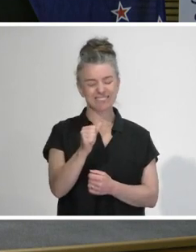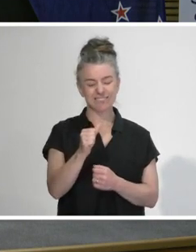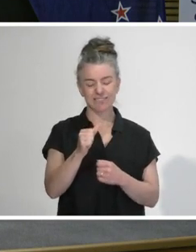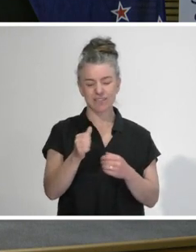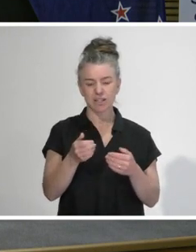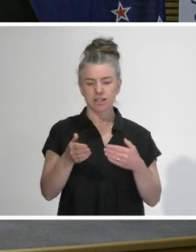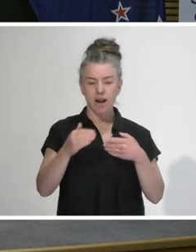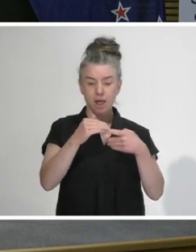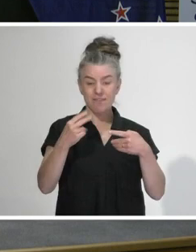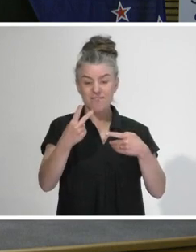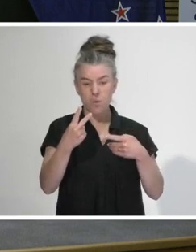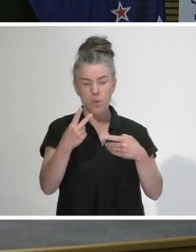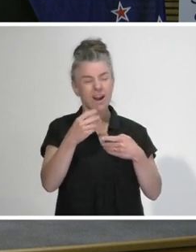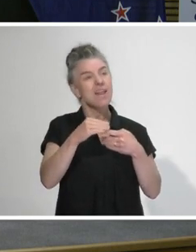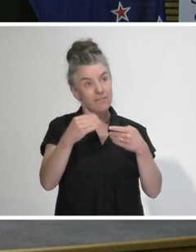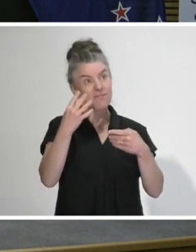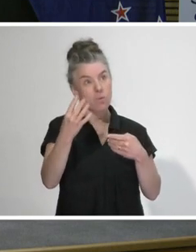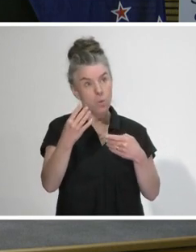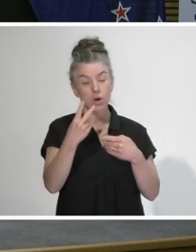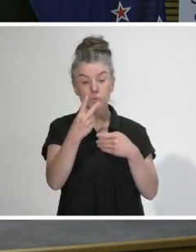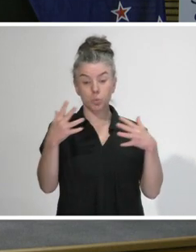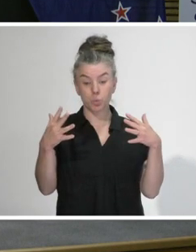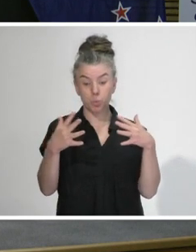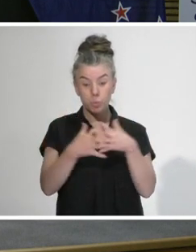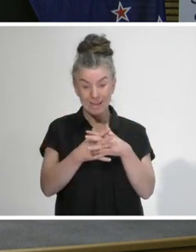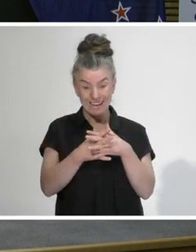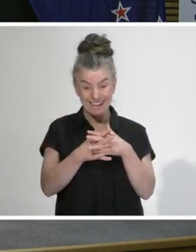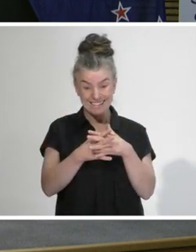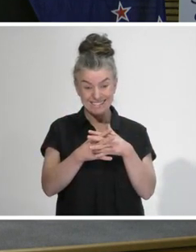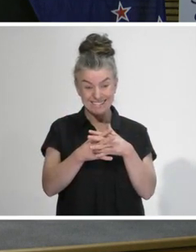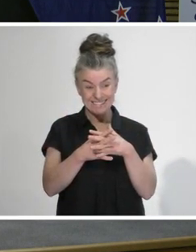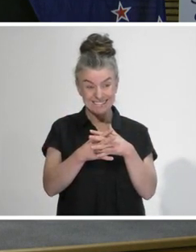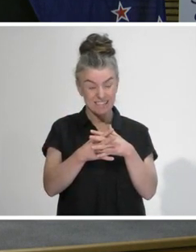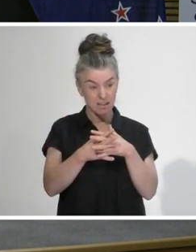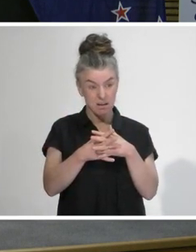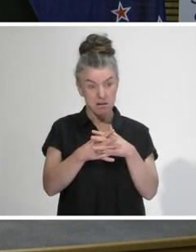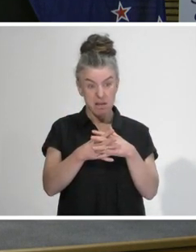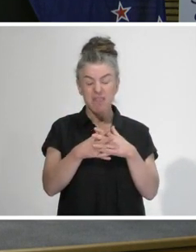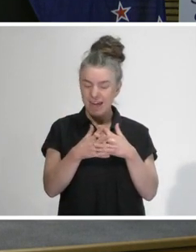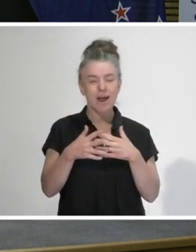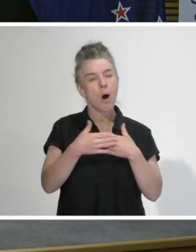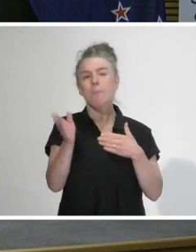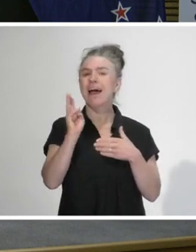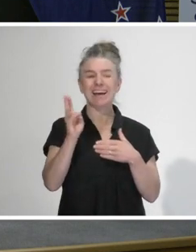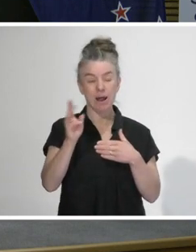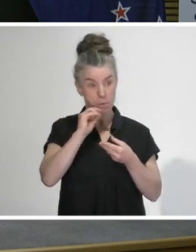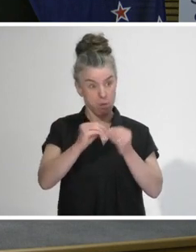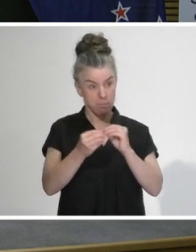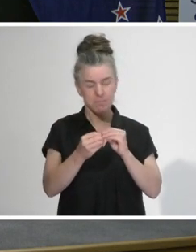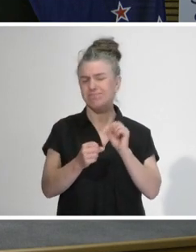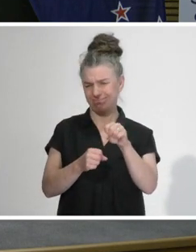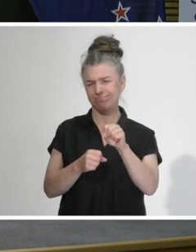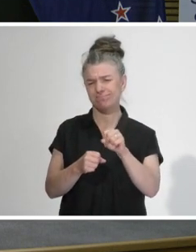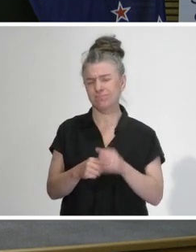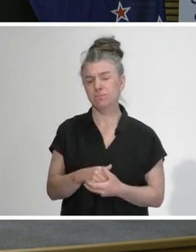been given advice that it could only take that short amount of time to if we left now, yes. Can you just also provide more